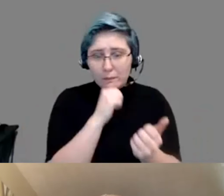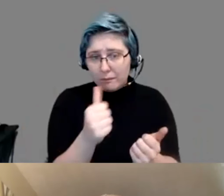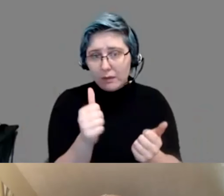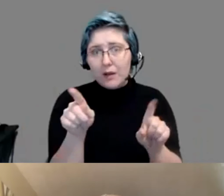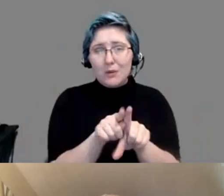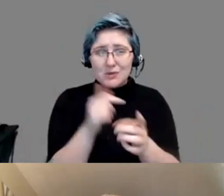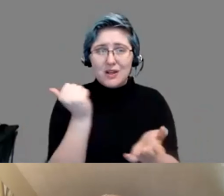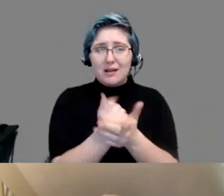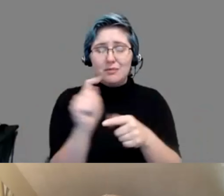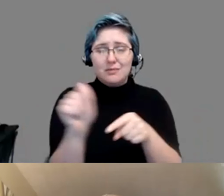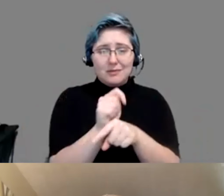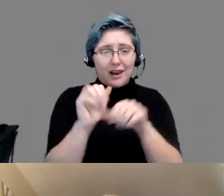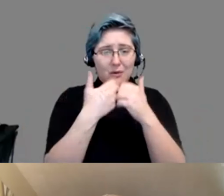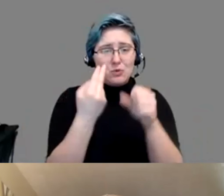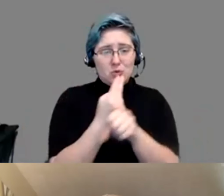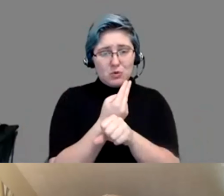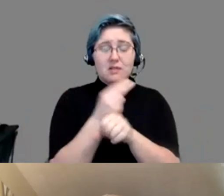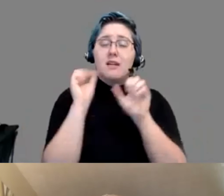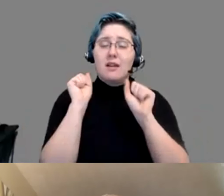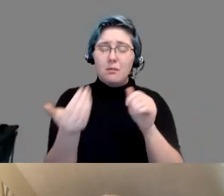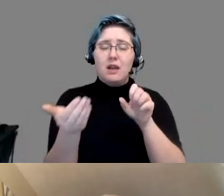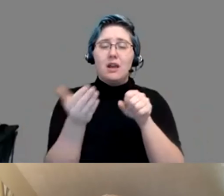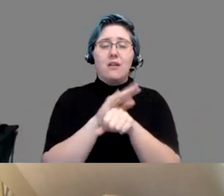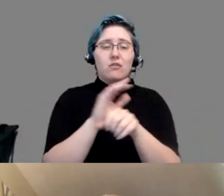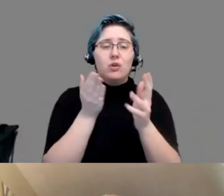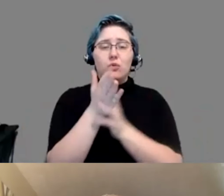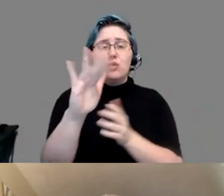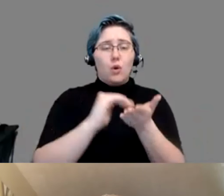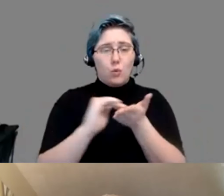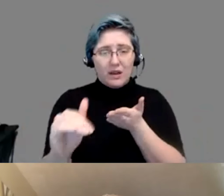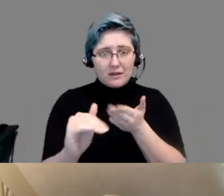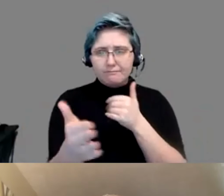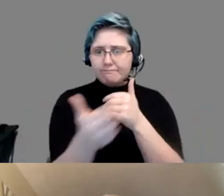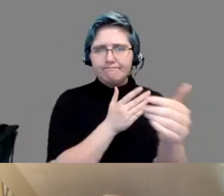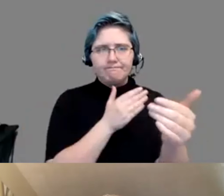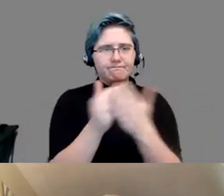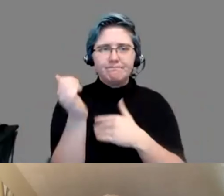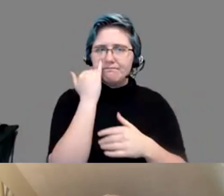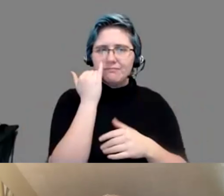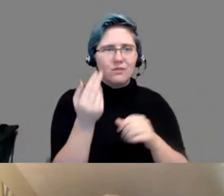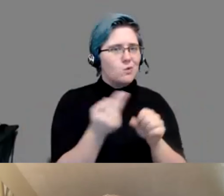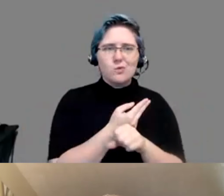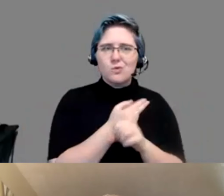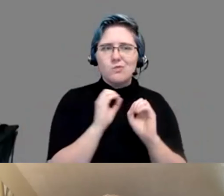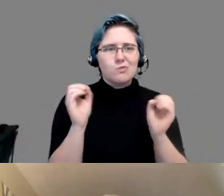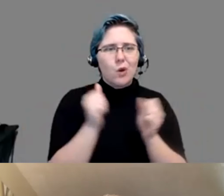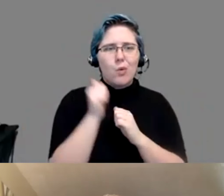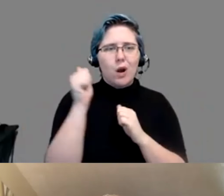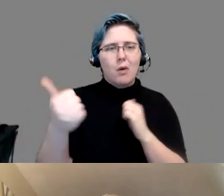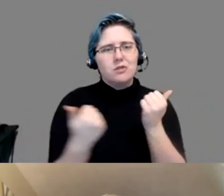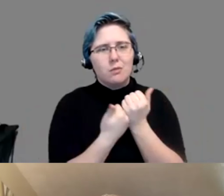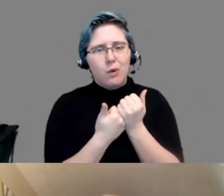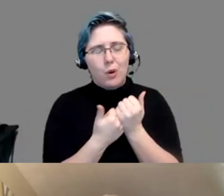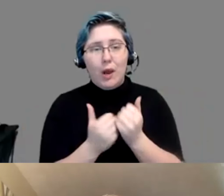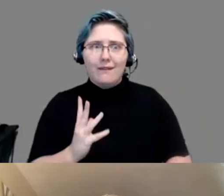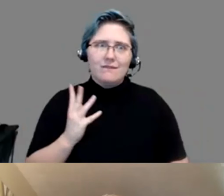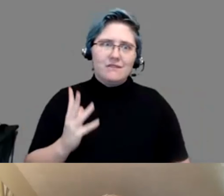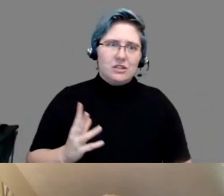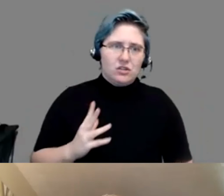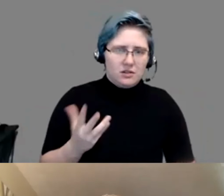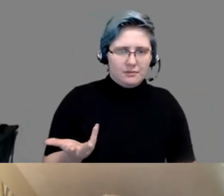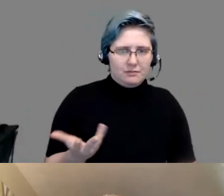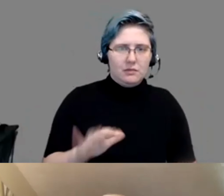that. That can be covered by your waiver as well, even if you're not using remote support officially. So that's a